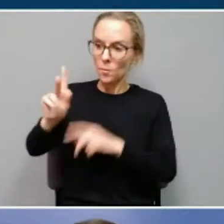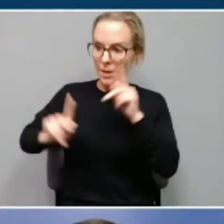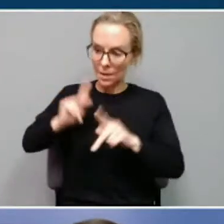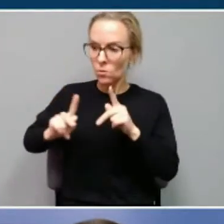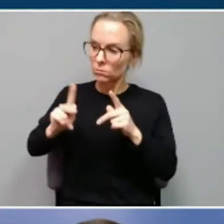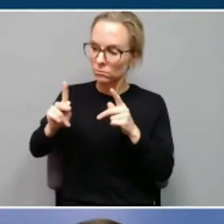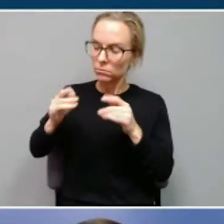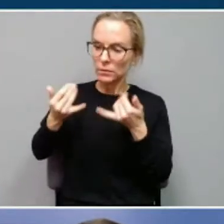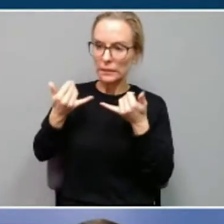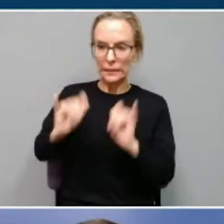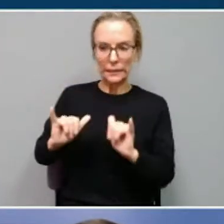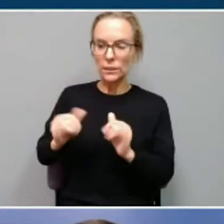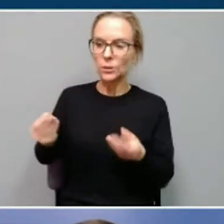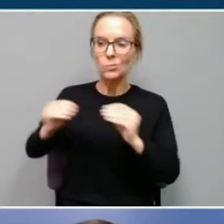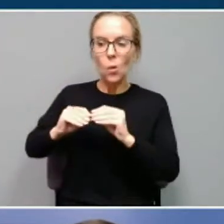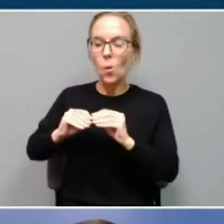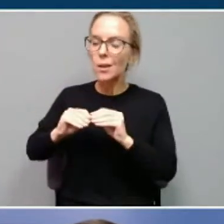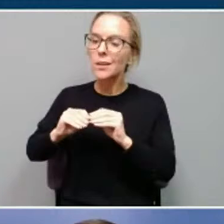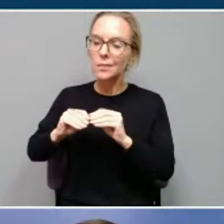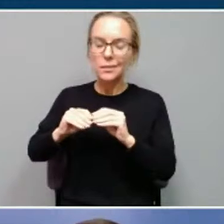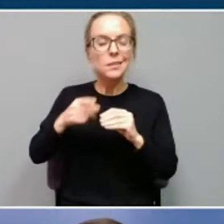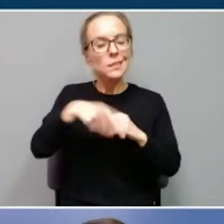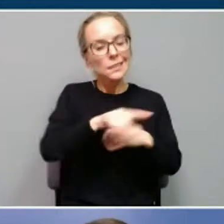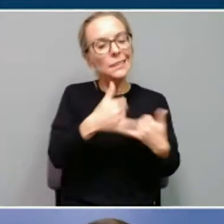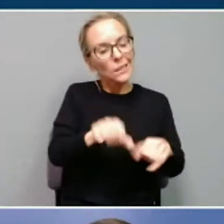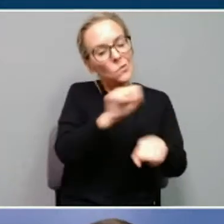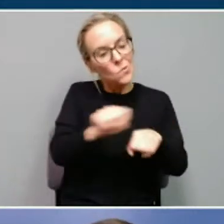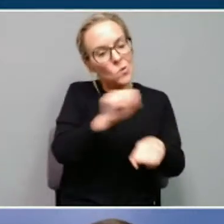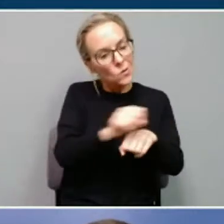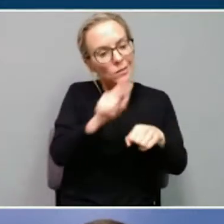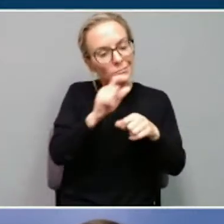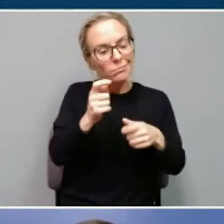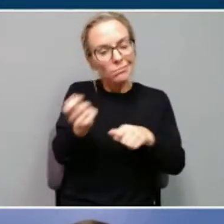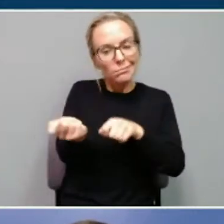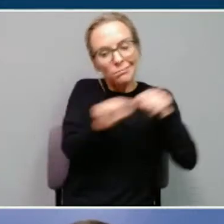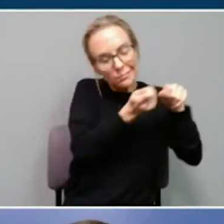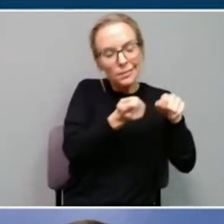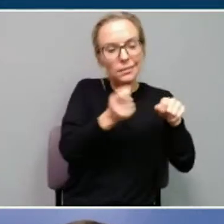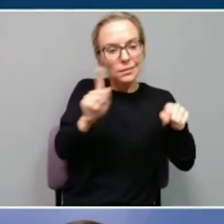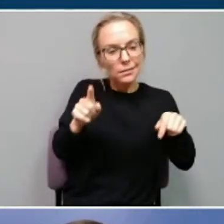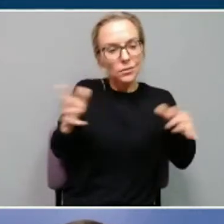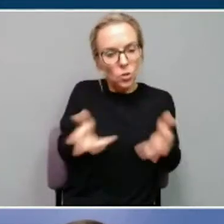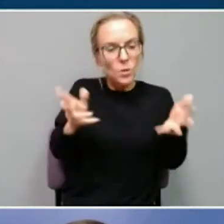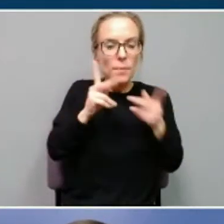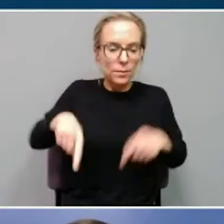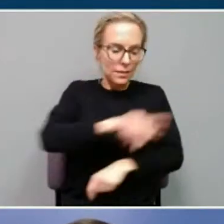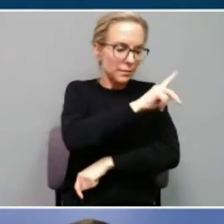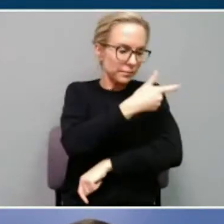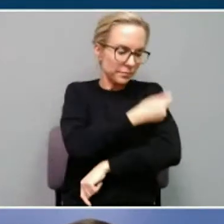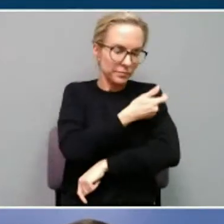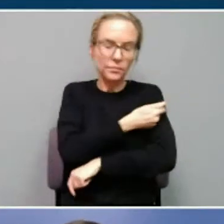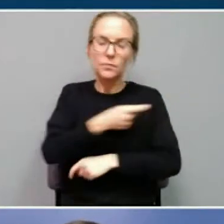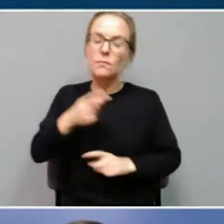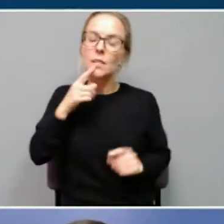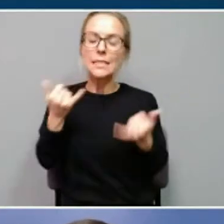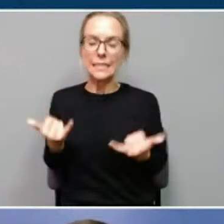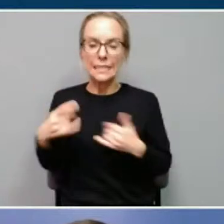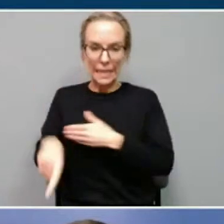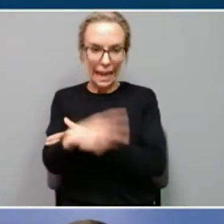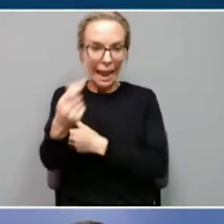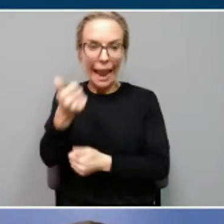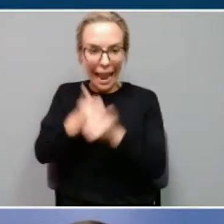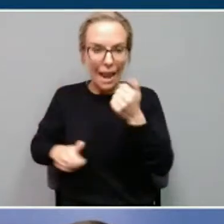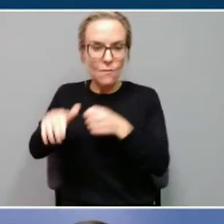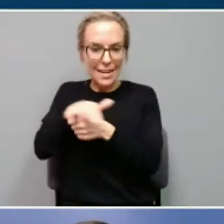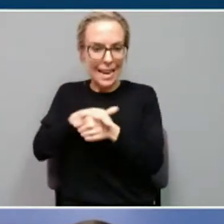is out there. Please keep working. Today, and this, you know, could change because of testing. Today, every county but Woodford